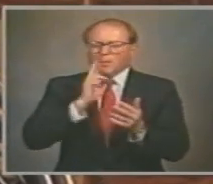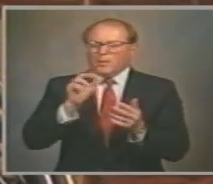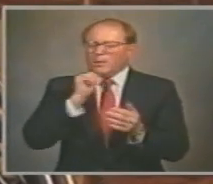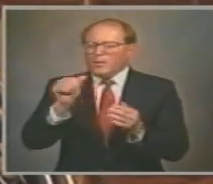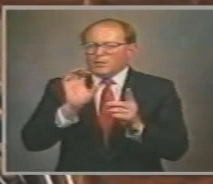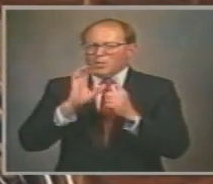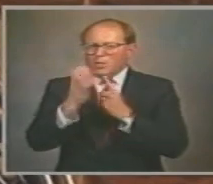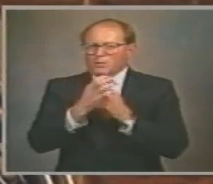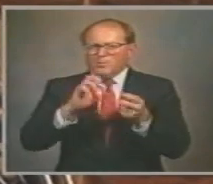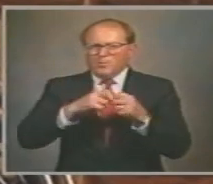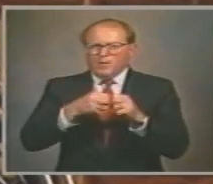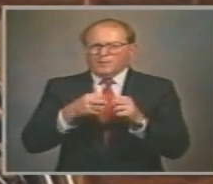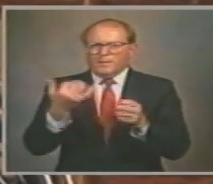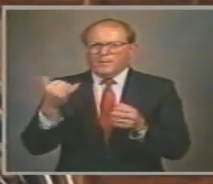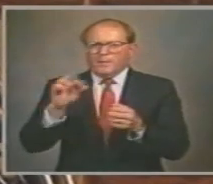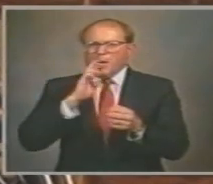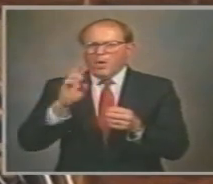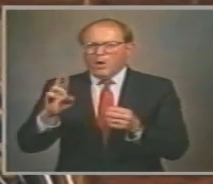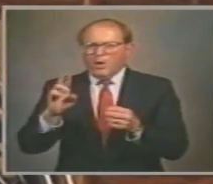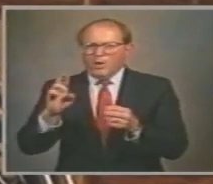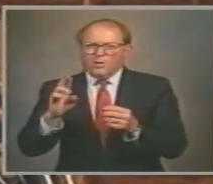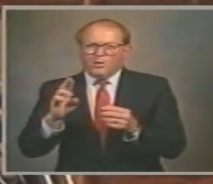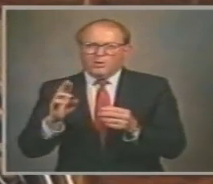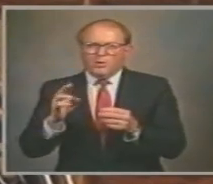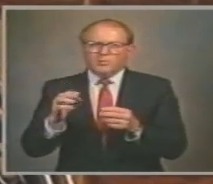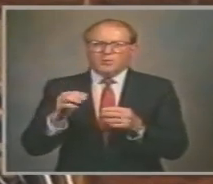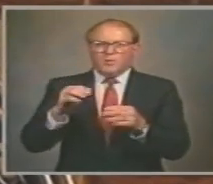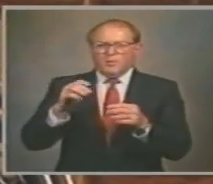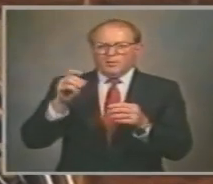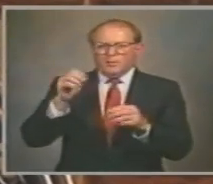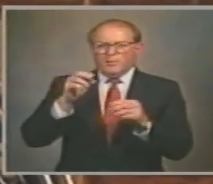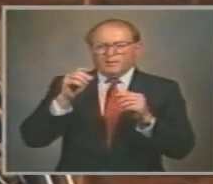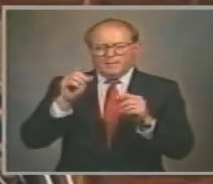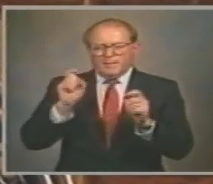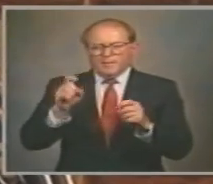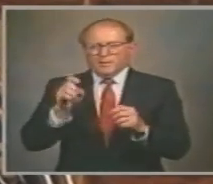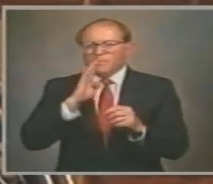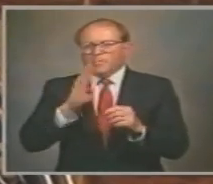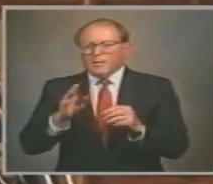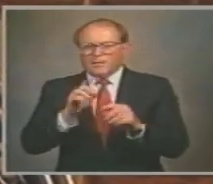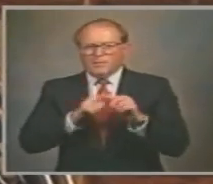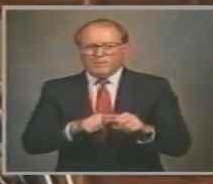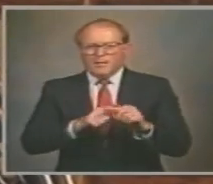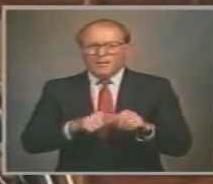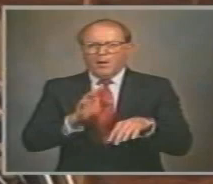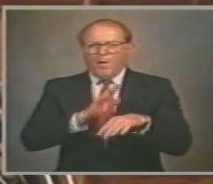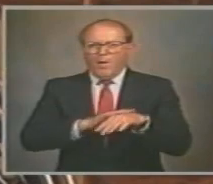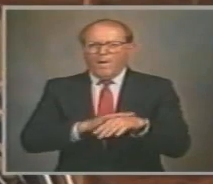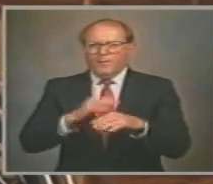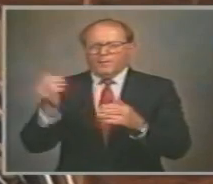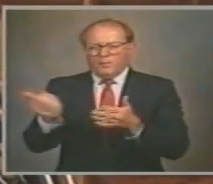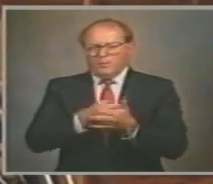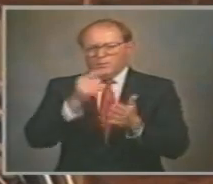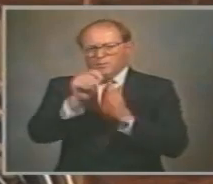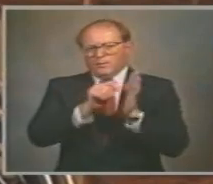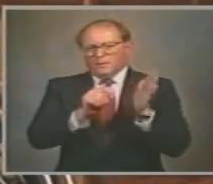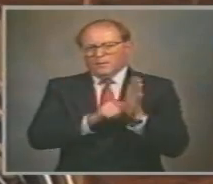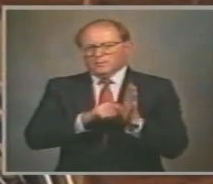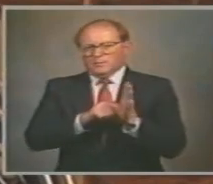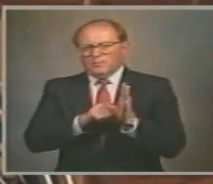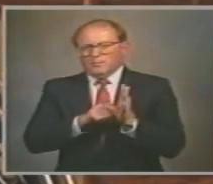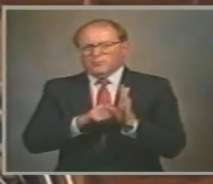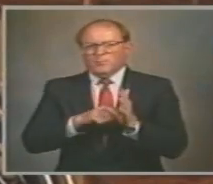social challenges to the gospel of Jesus Christ. And we must accept the challenge to seek a return to New Testament